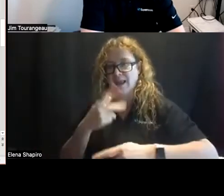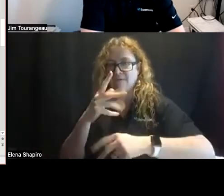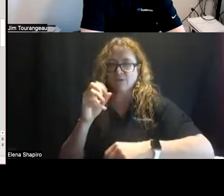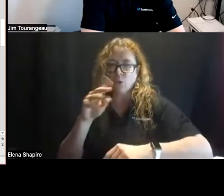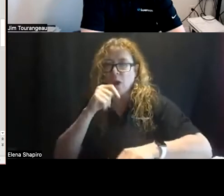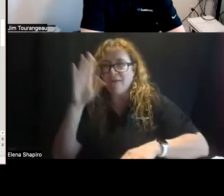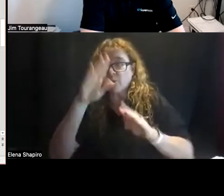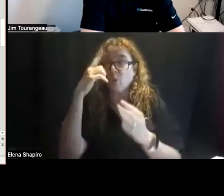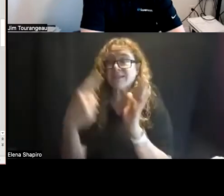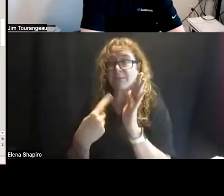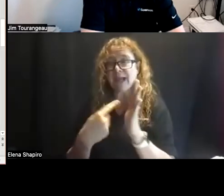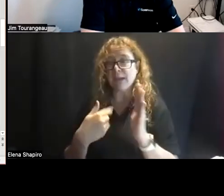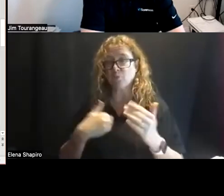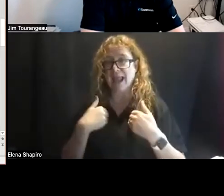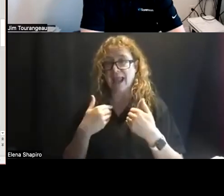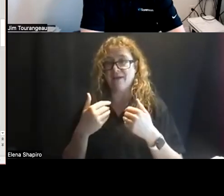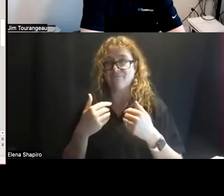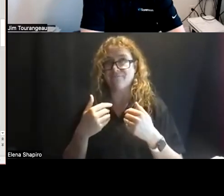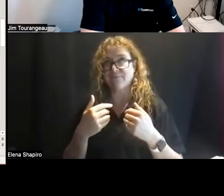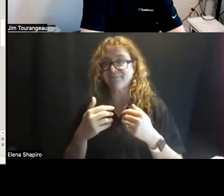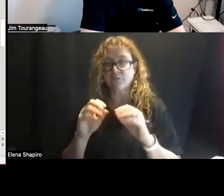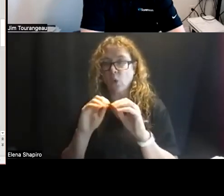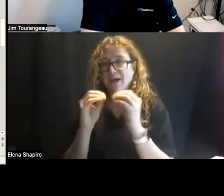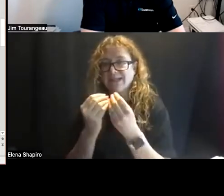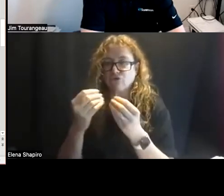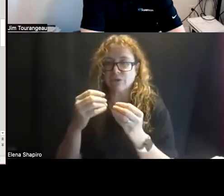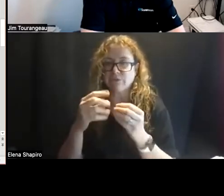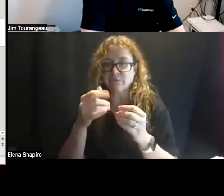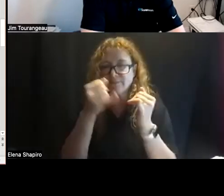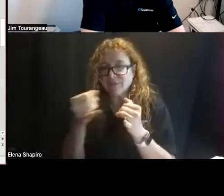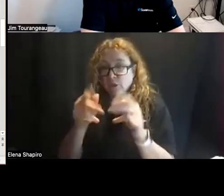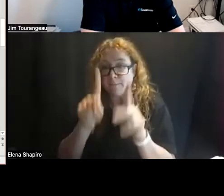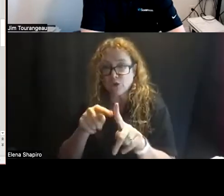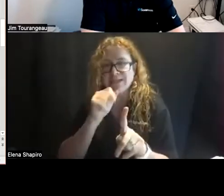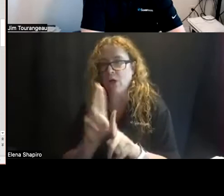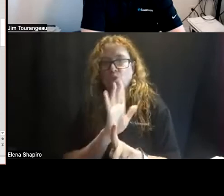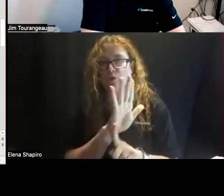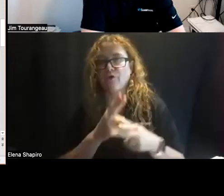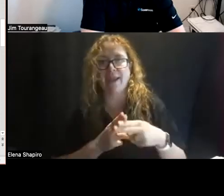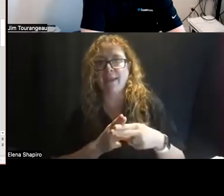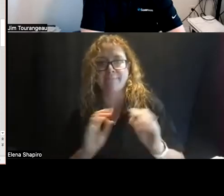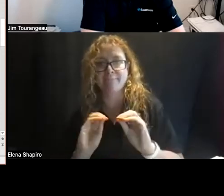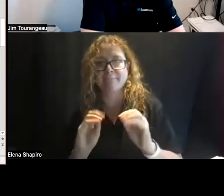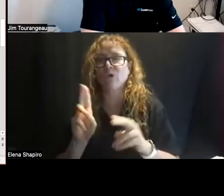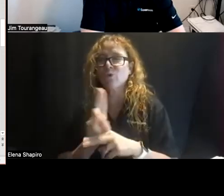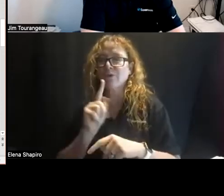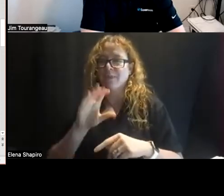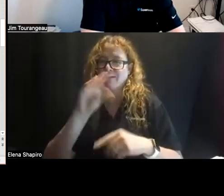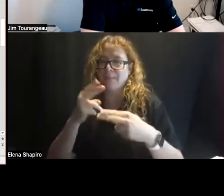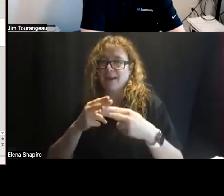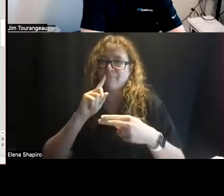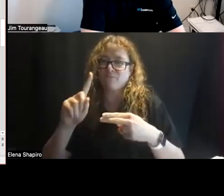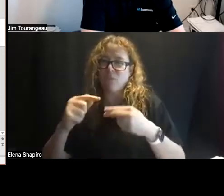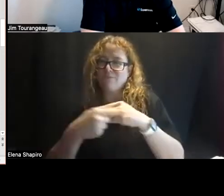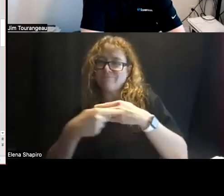anytime. It's a nice feature to have, especially if for example, if there's an organization where they're